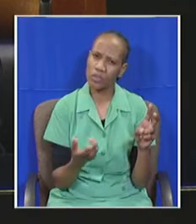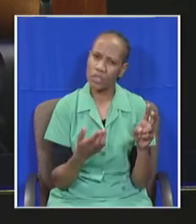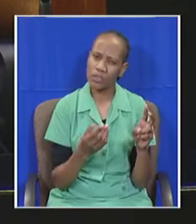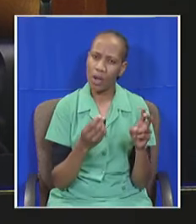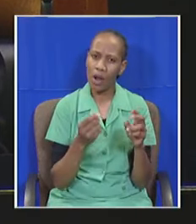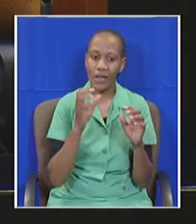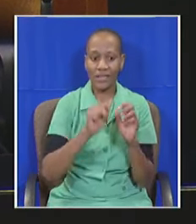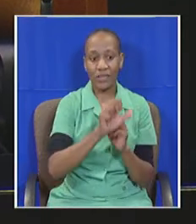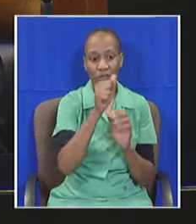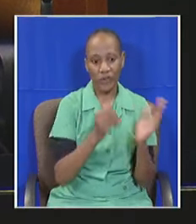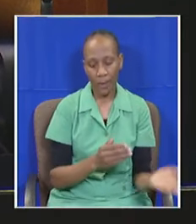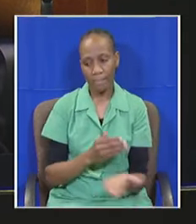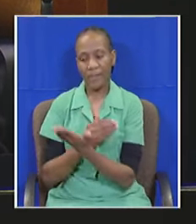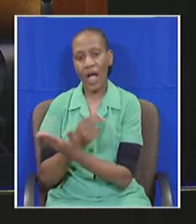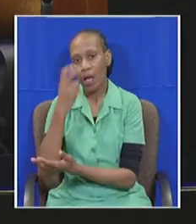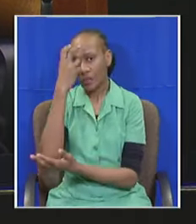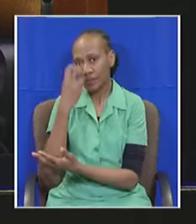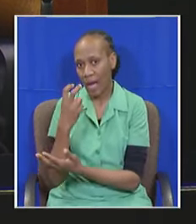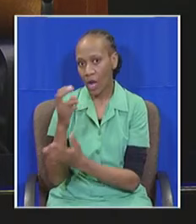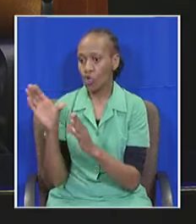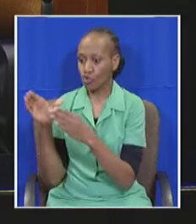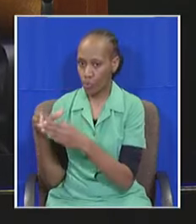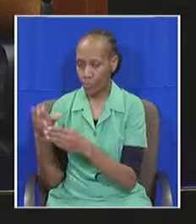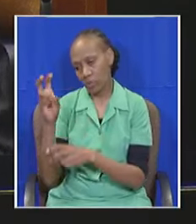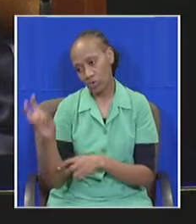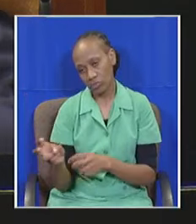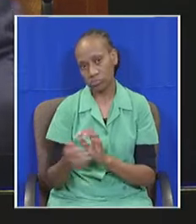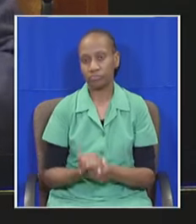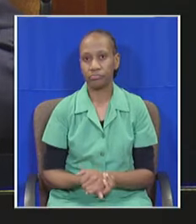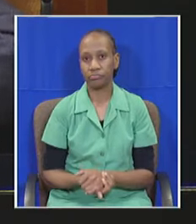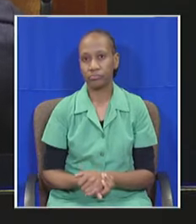our country to dark forces, crooks, close quote.